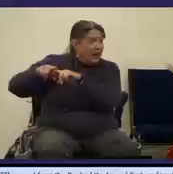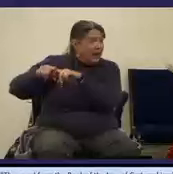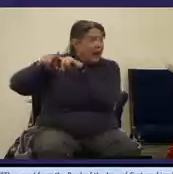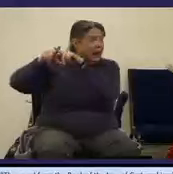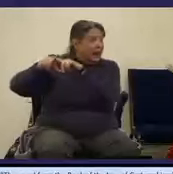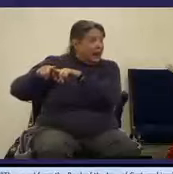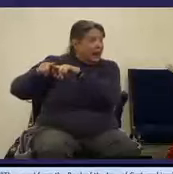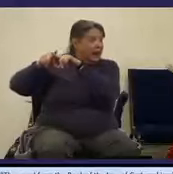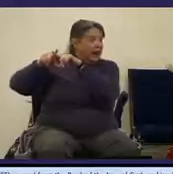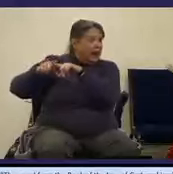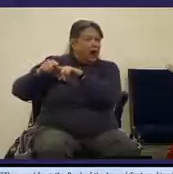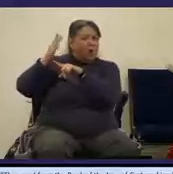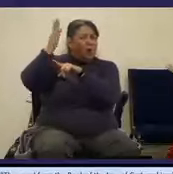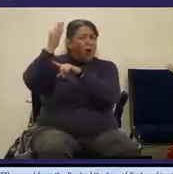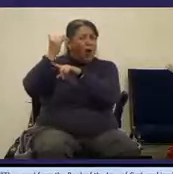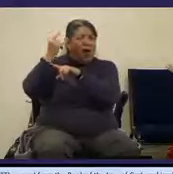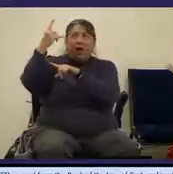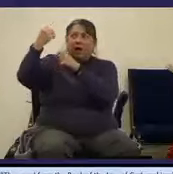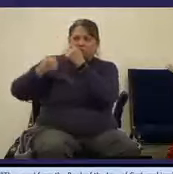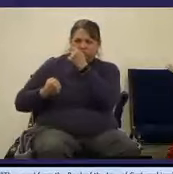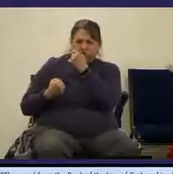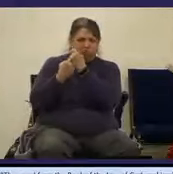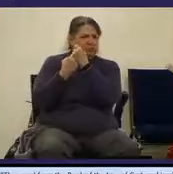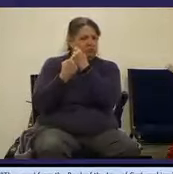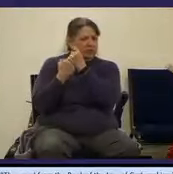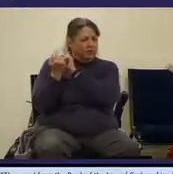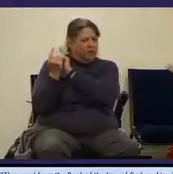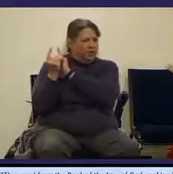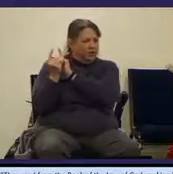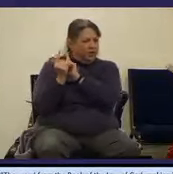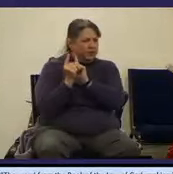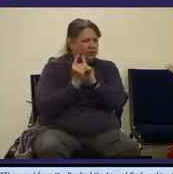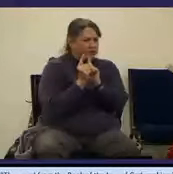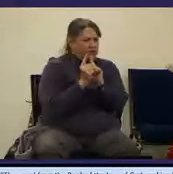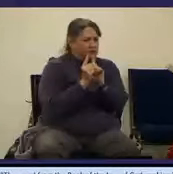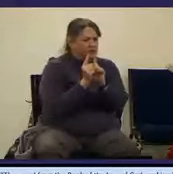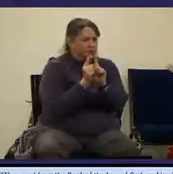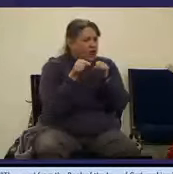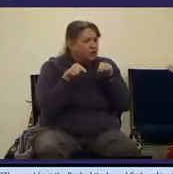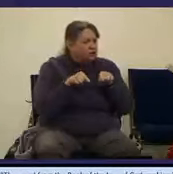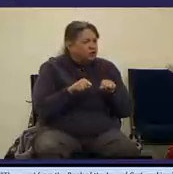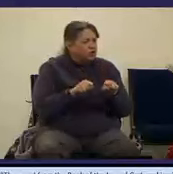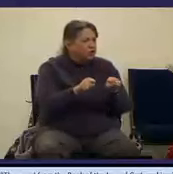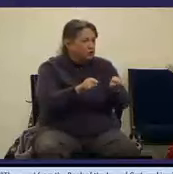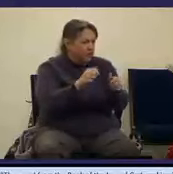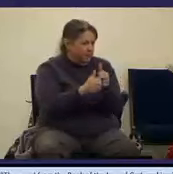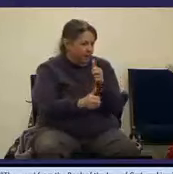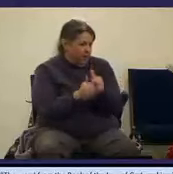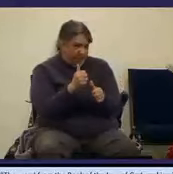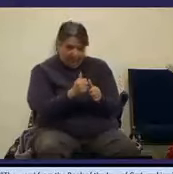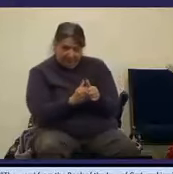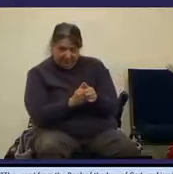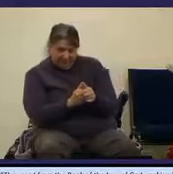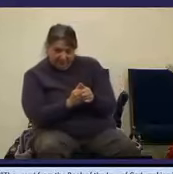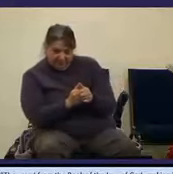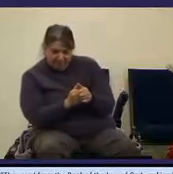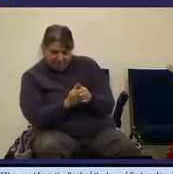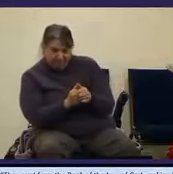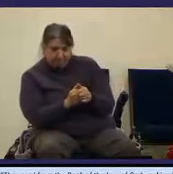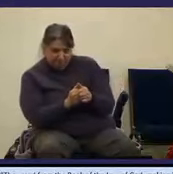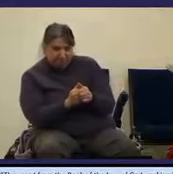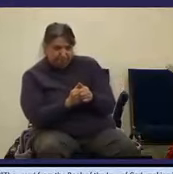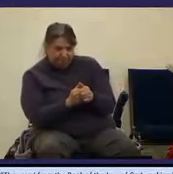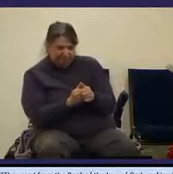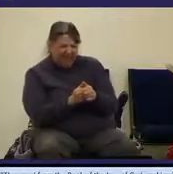he sustains us in difficulties all the time. So if we search hard enough in our trials and in